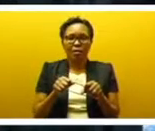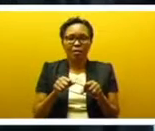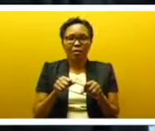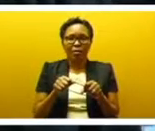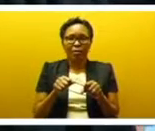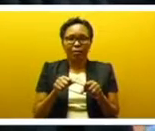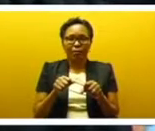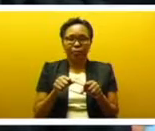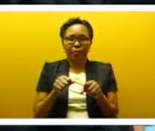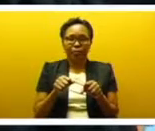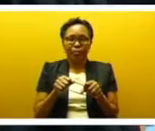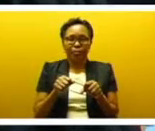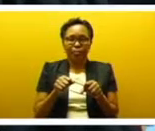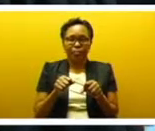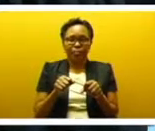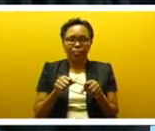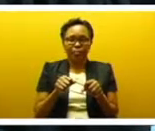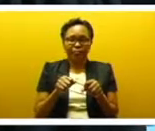Bungoma.